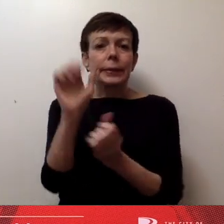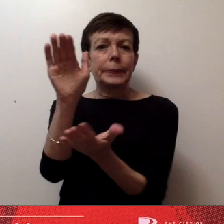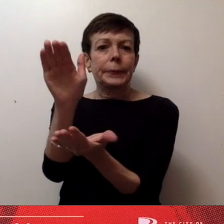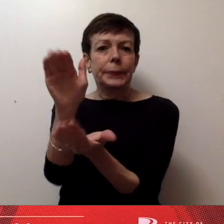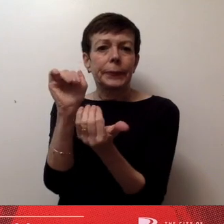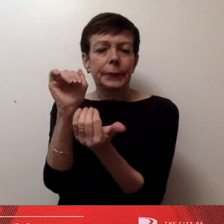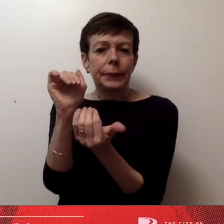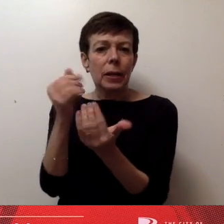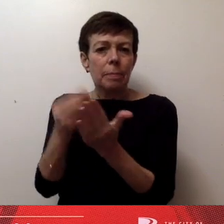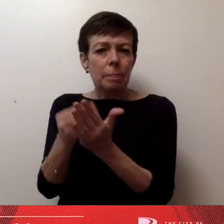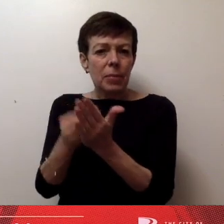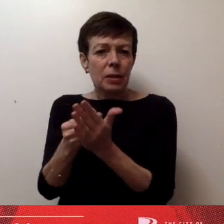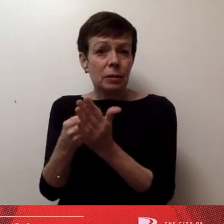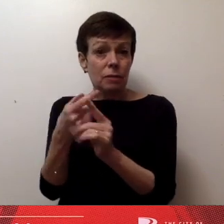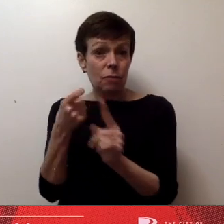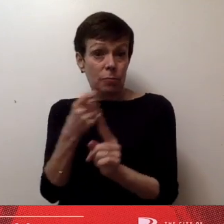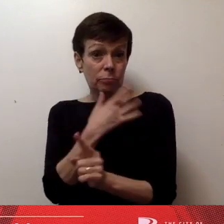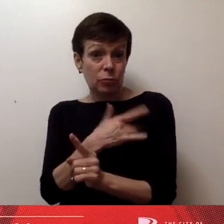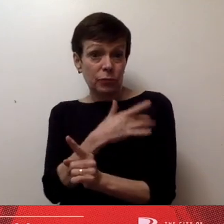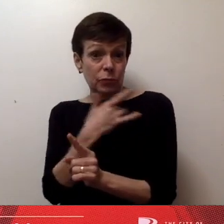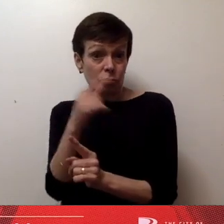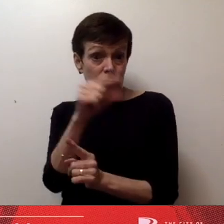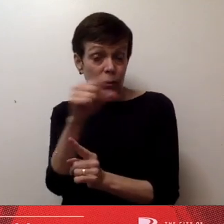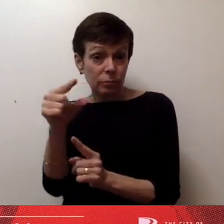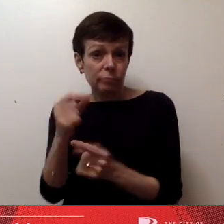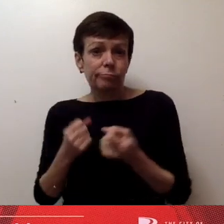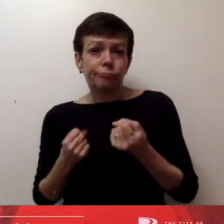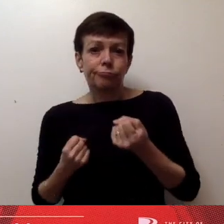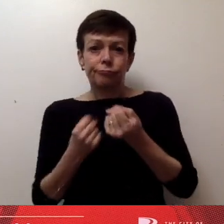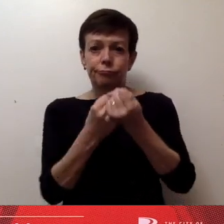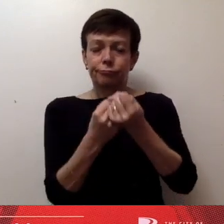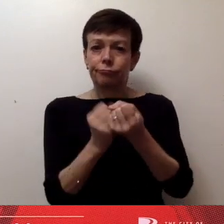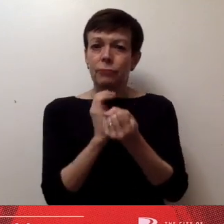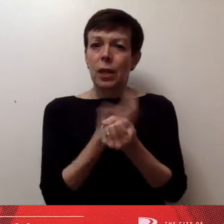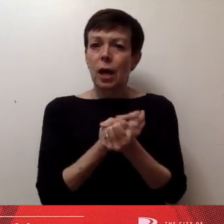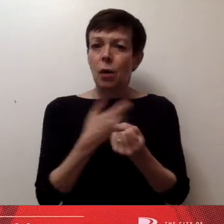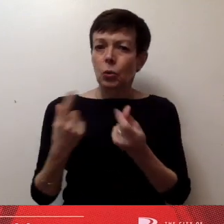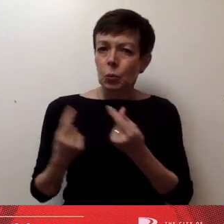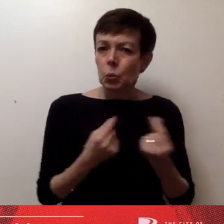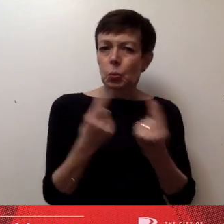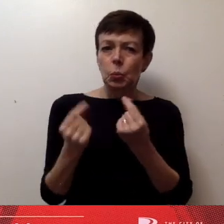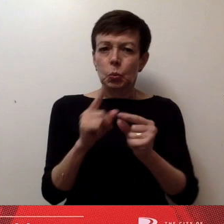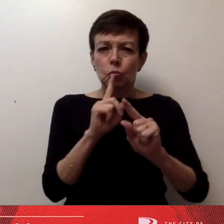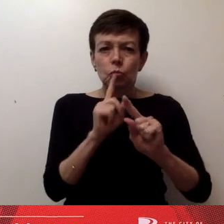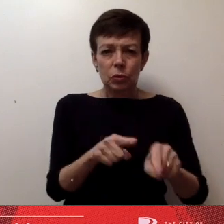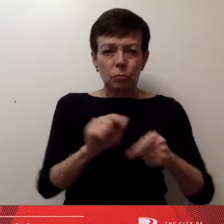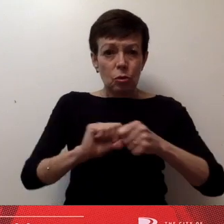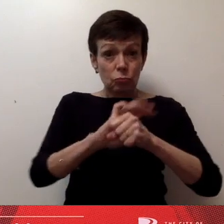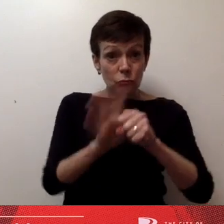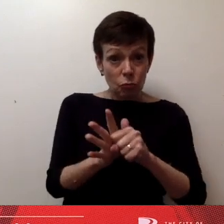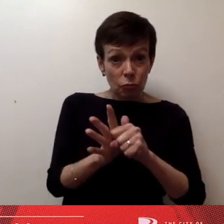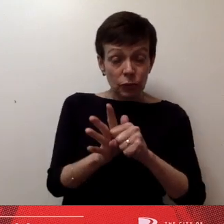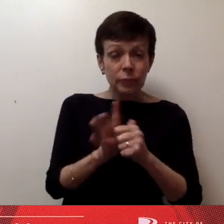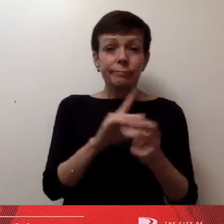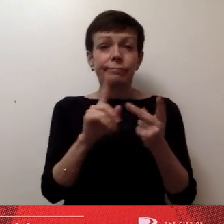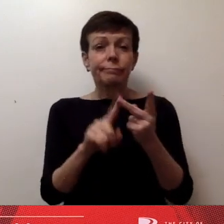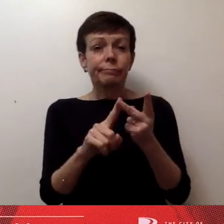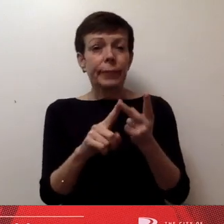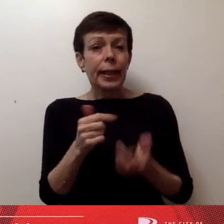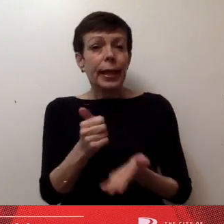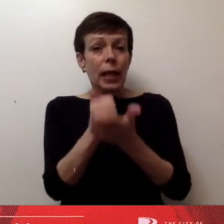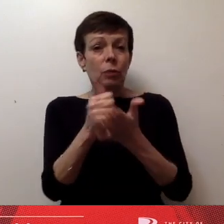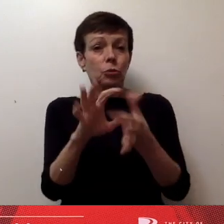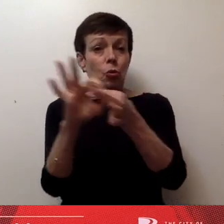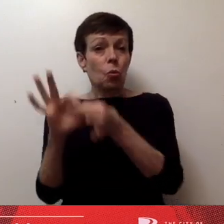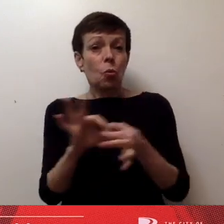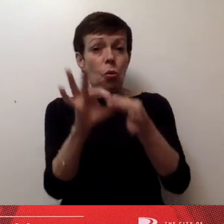if necessary, in order to help facilitate our local response. It helps us coordinate our regional response.